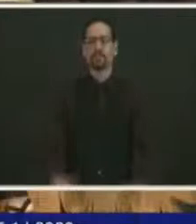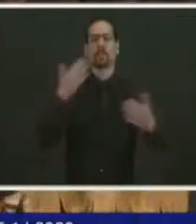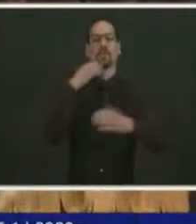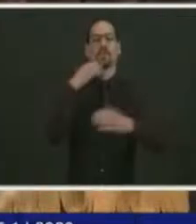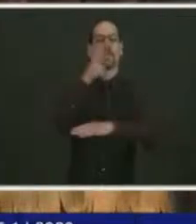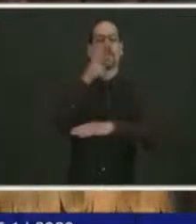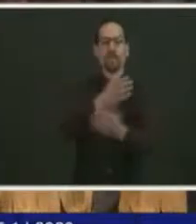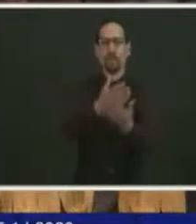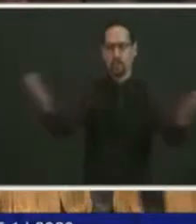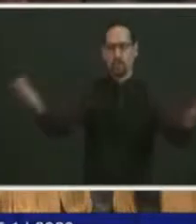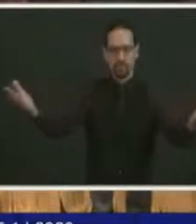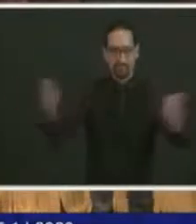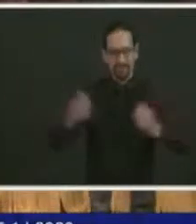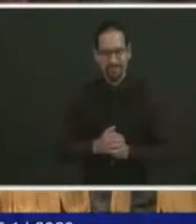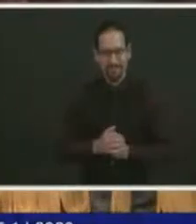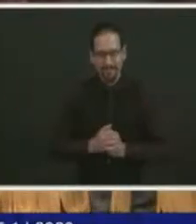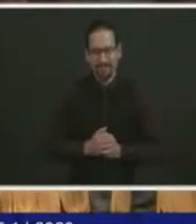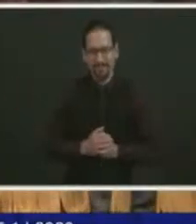Afternoon.